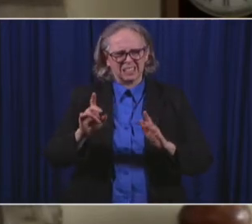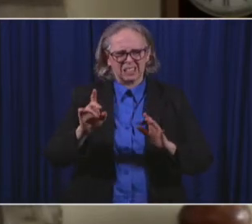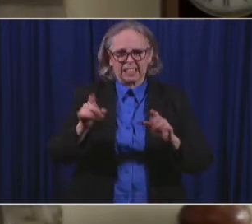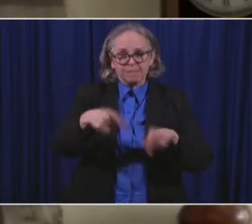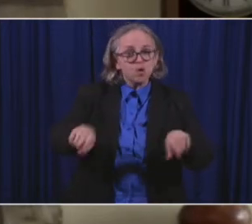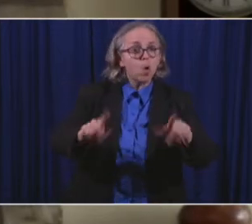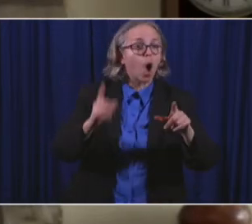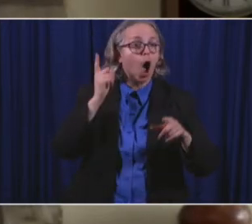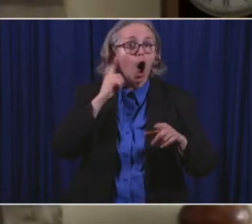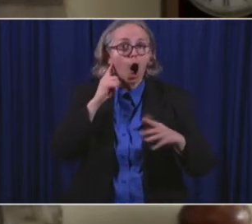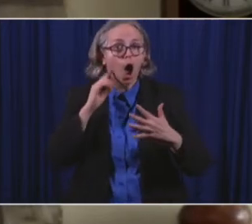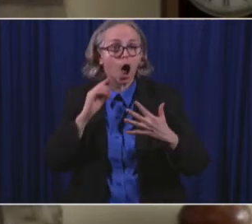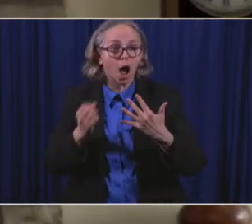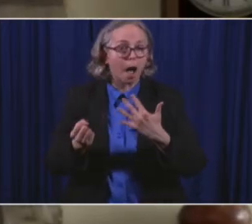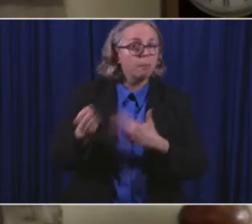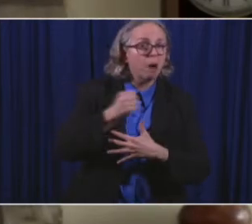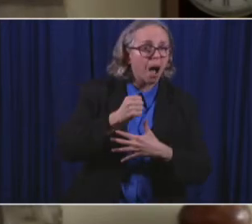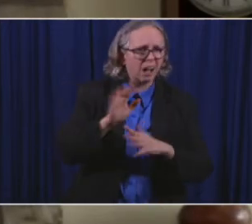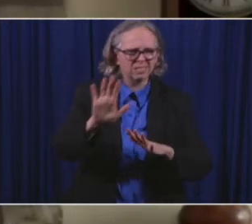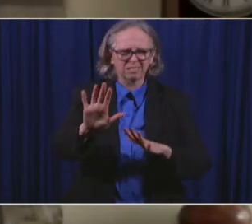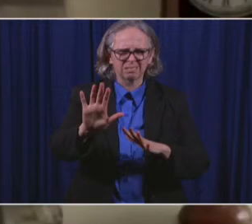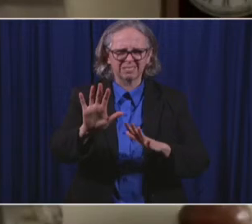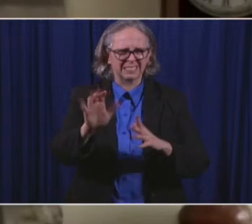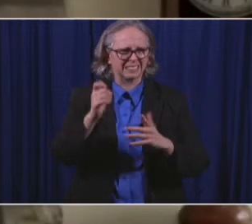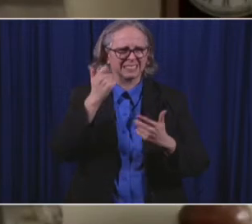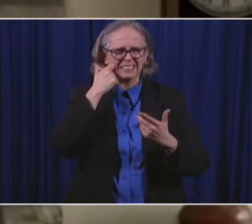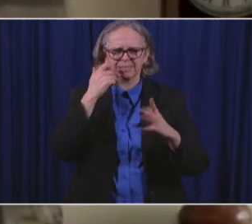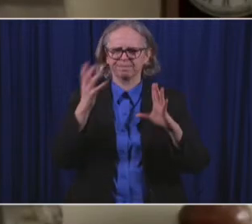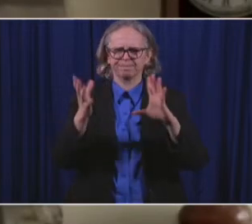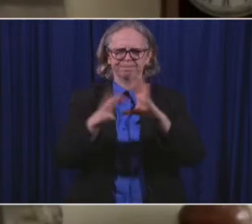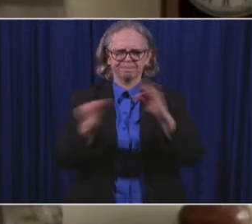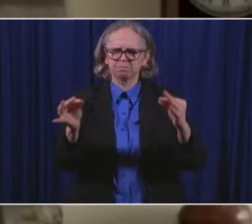I put a statement out, listed some of those priorities, but